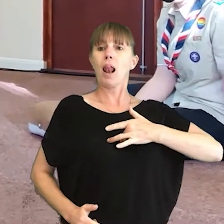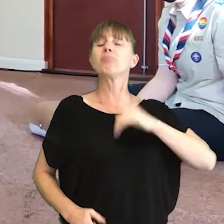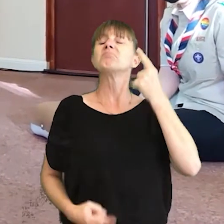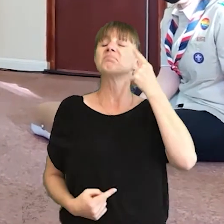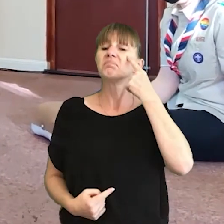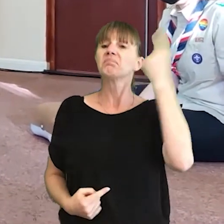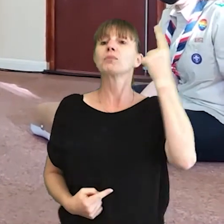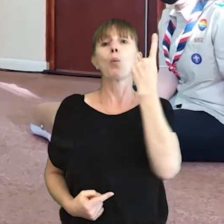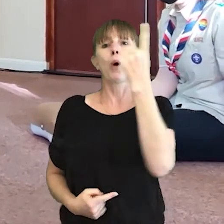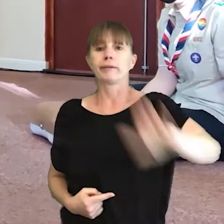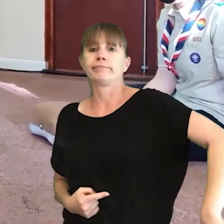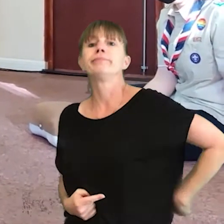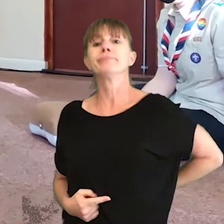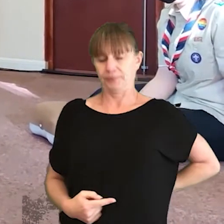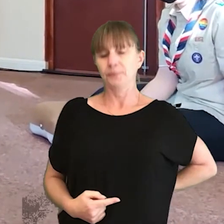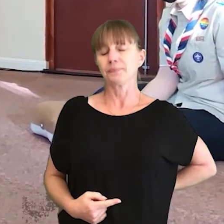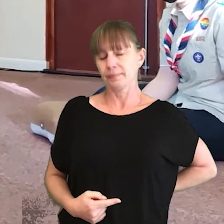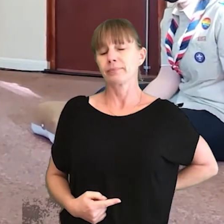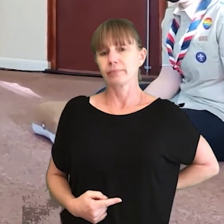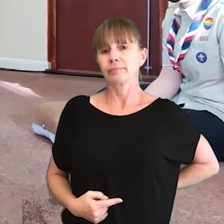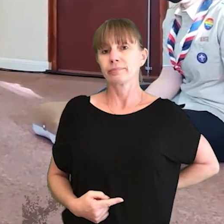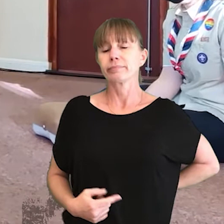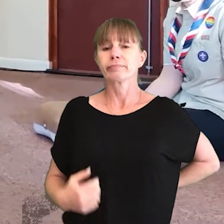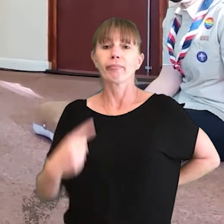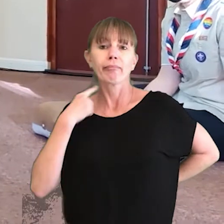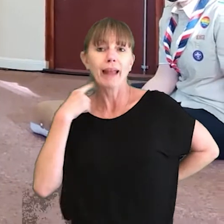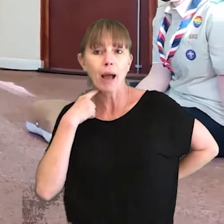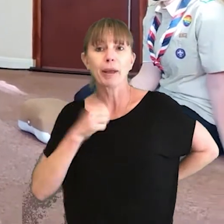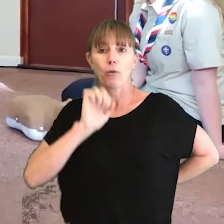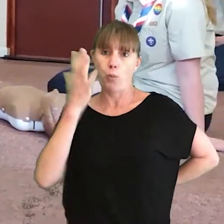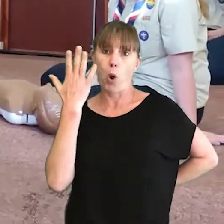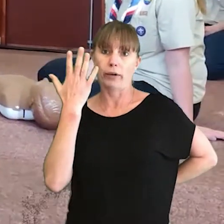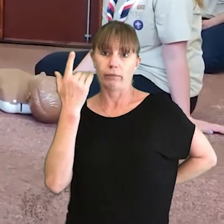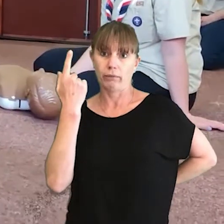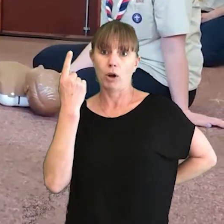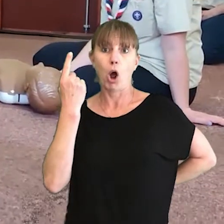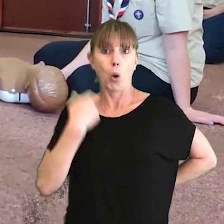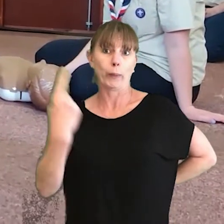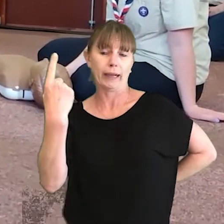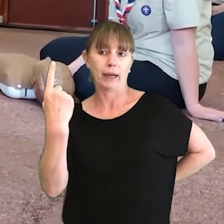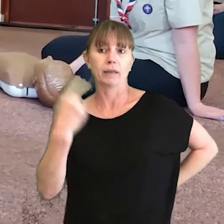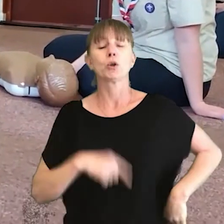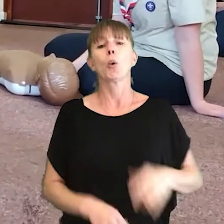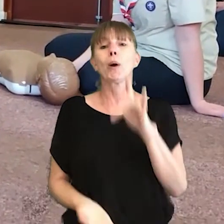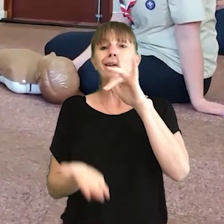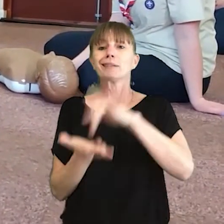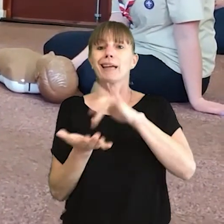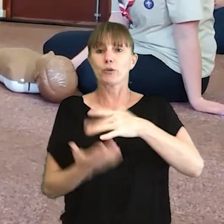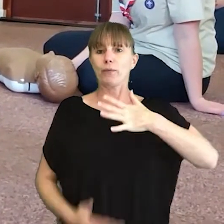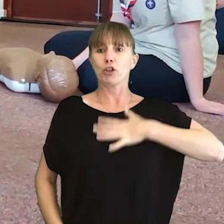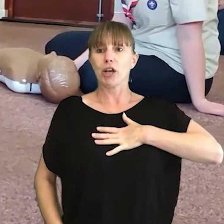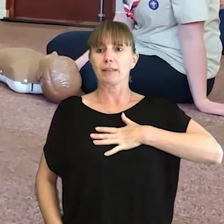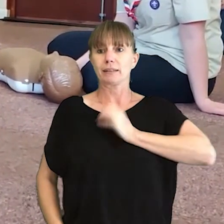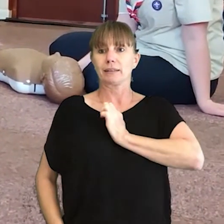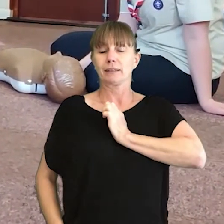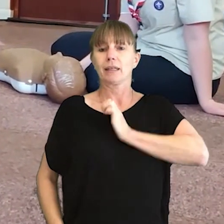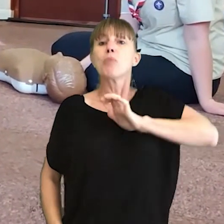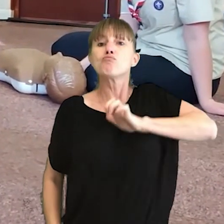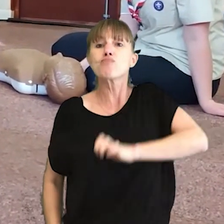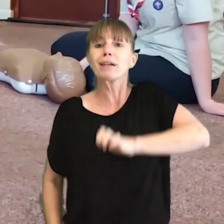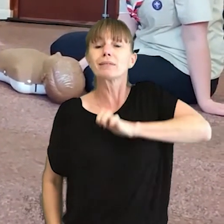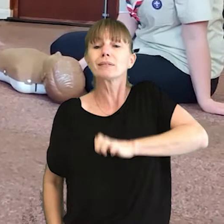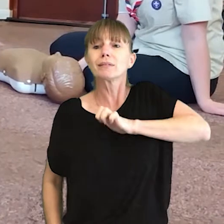would suggest you put 1 hand behind your back so you get into the habit of doing it. Hand goes into the centre of the chest, and we're going to press